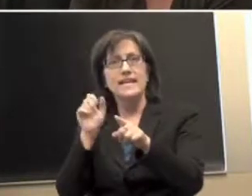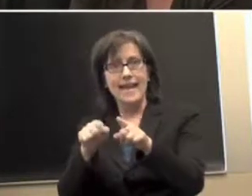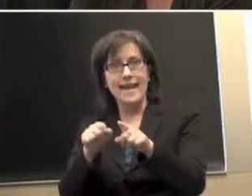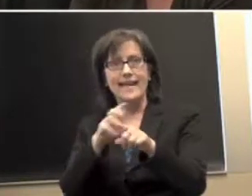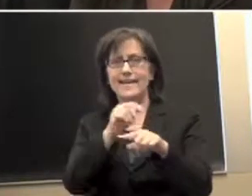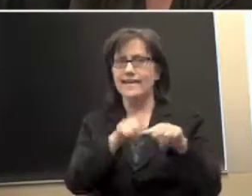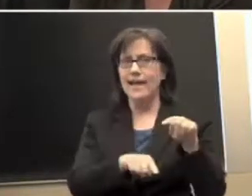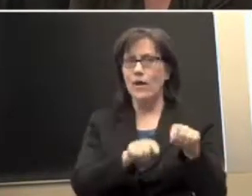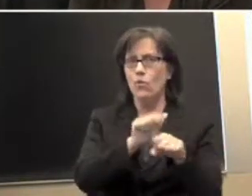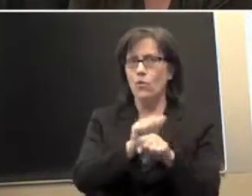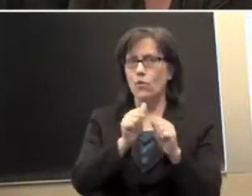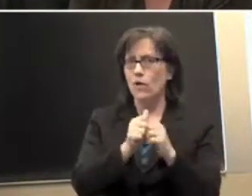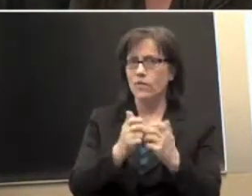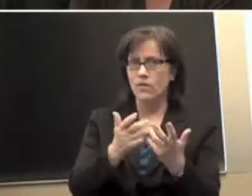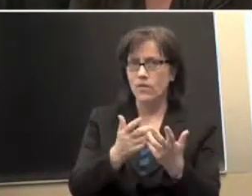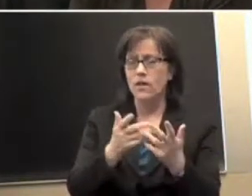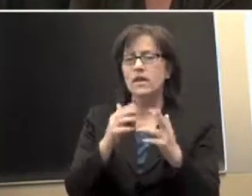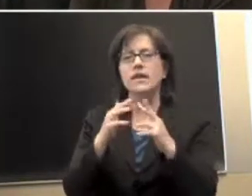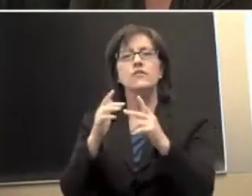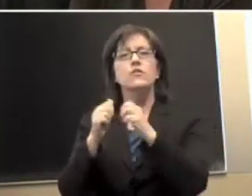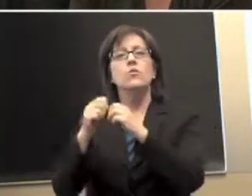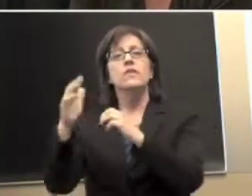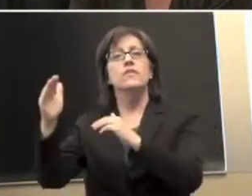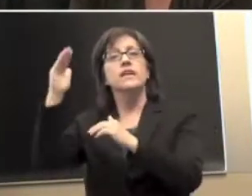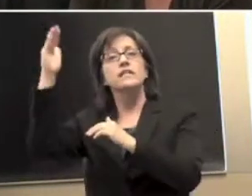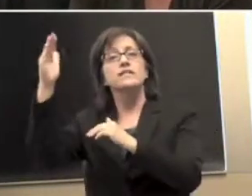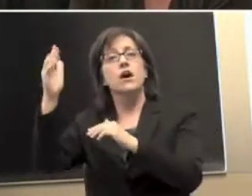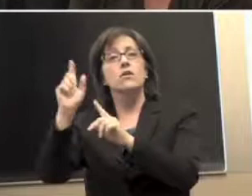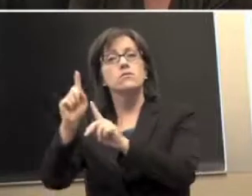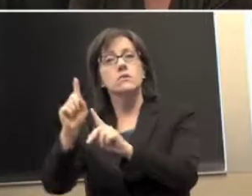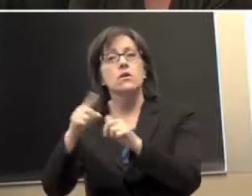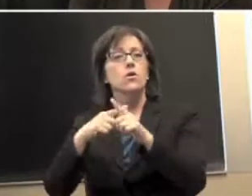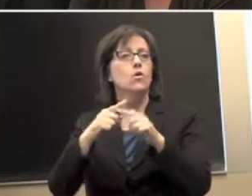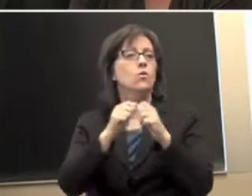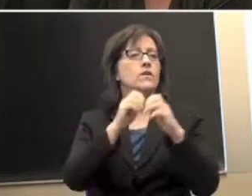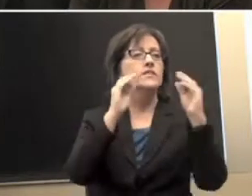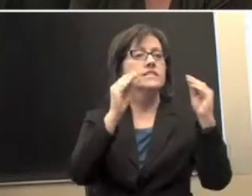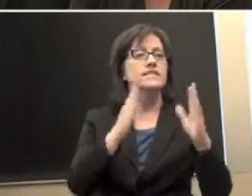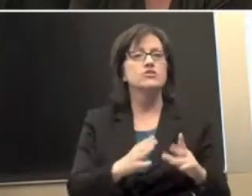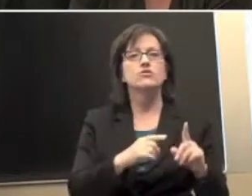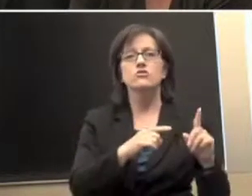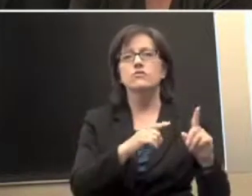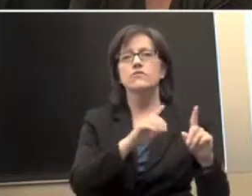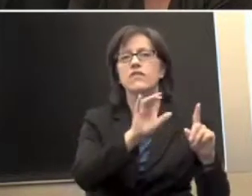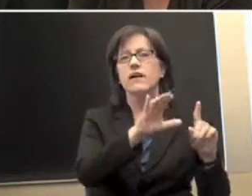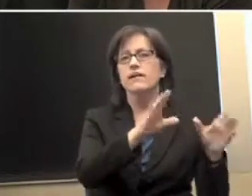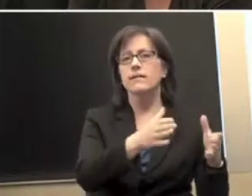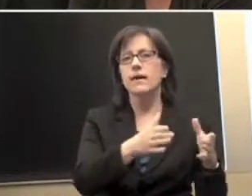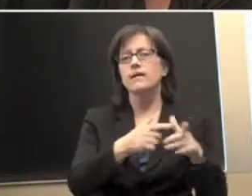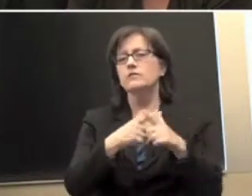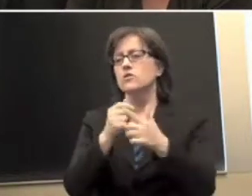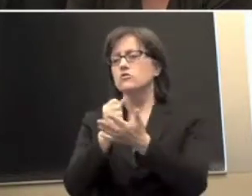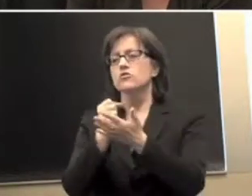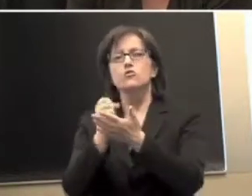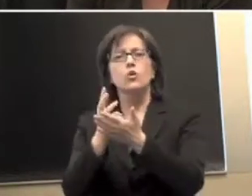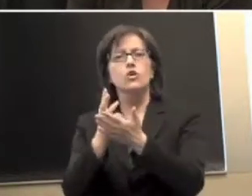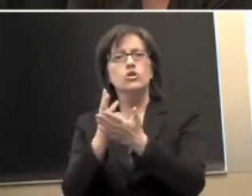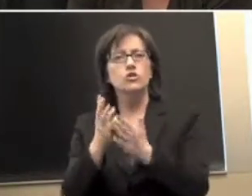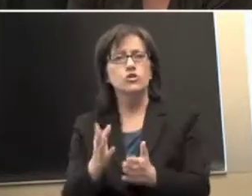could be done either with a preferred adult or with the teacher, classroom teacher, or with the social